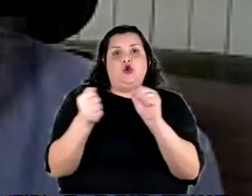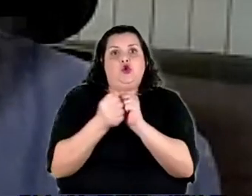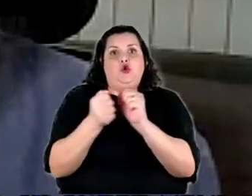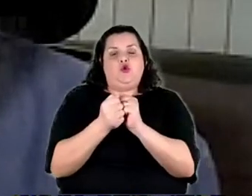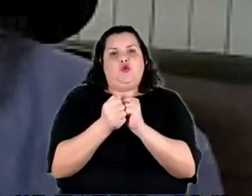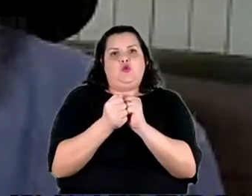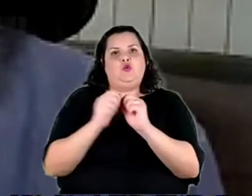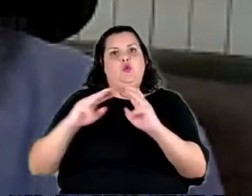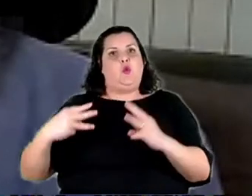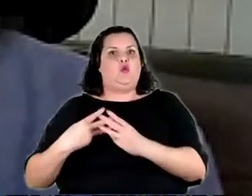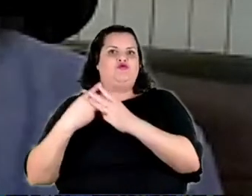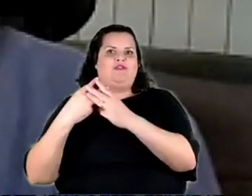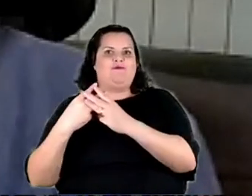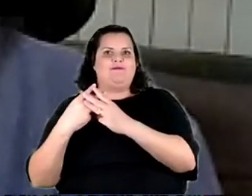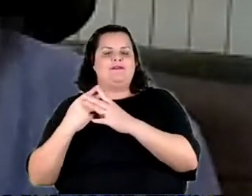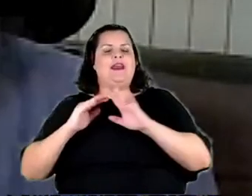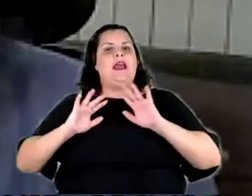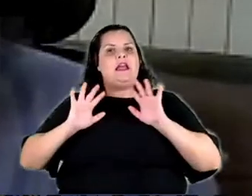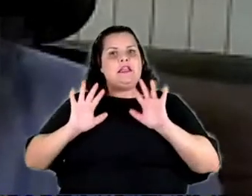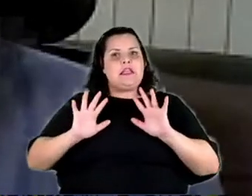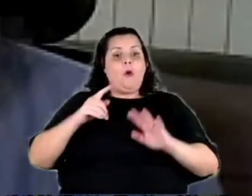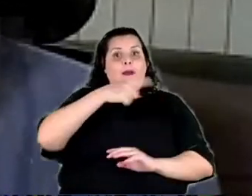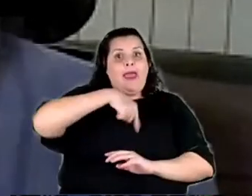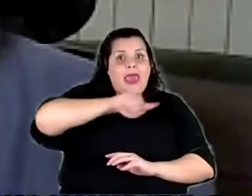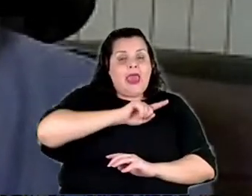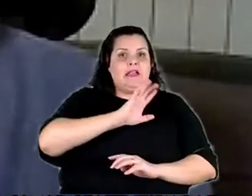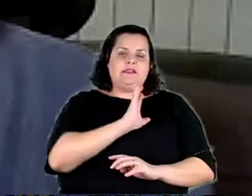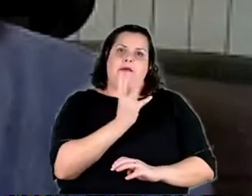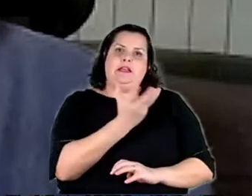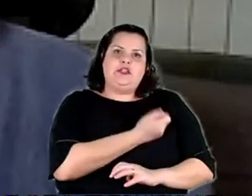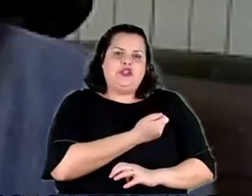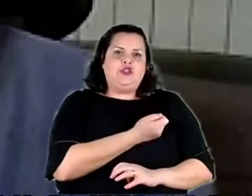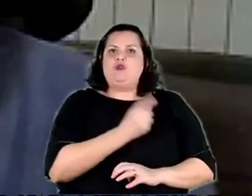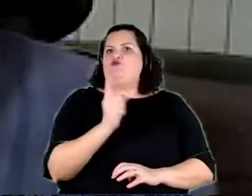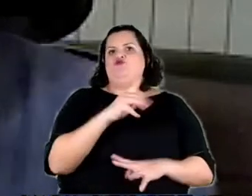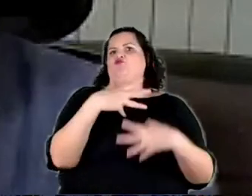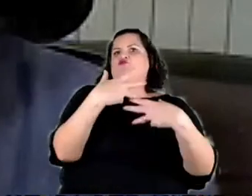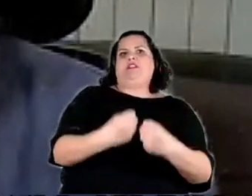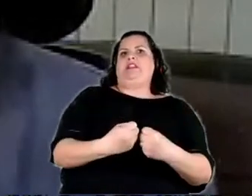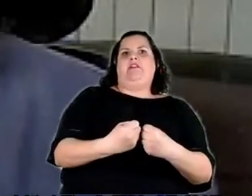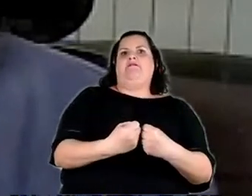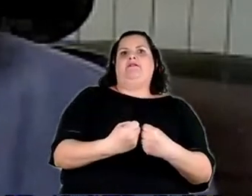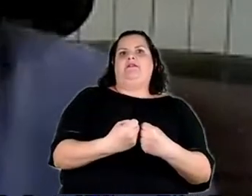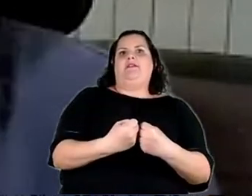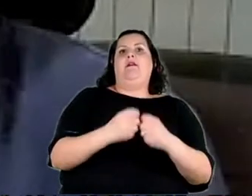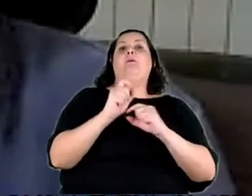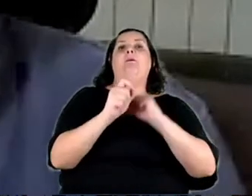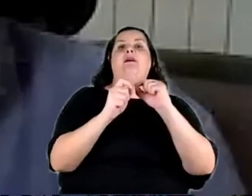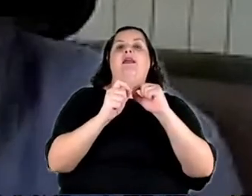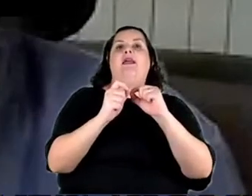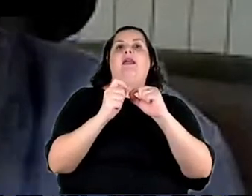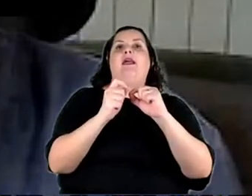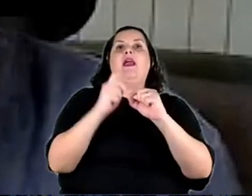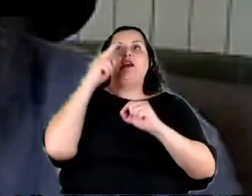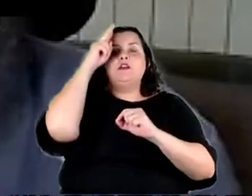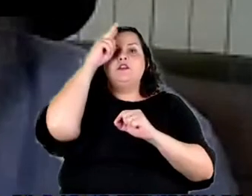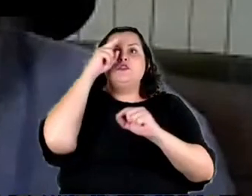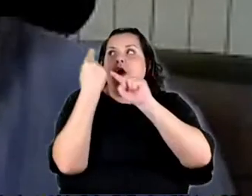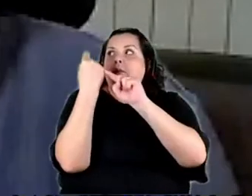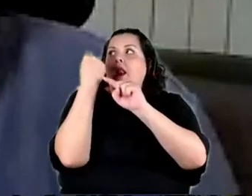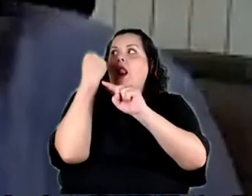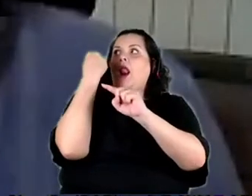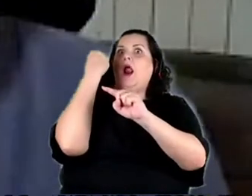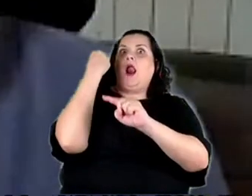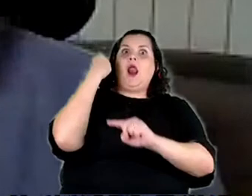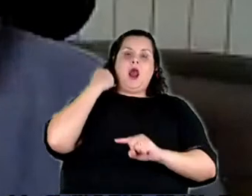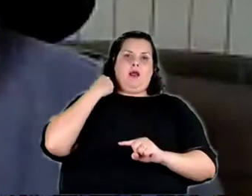really the denial of Jewish roots in this land, the denial of a Jewish story, the denial of the Holocaust, the